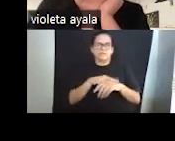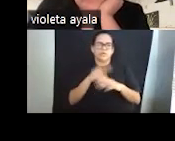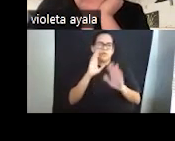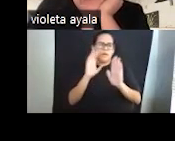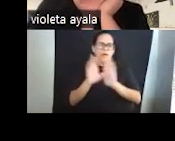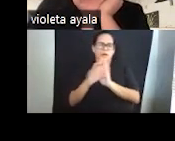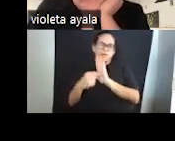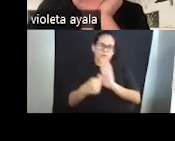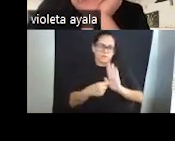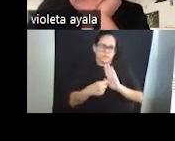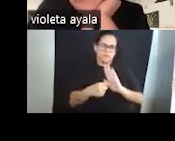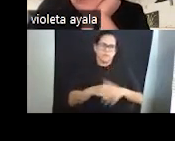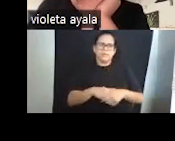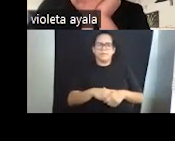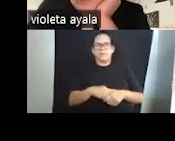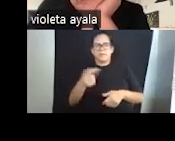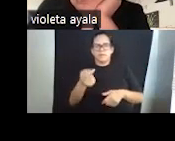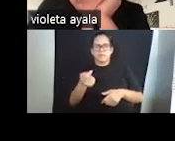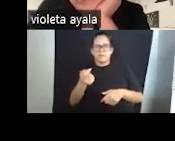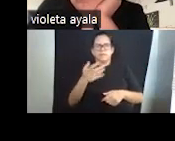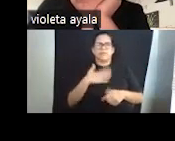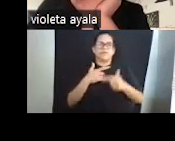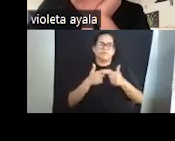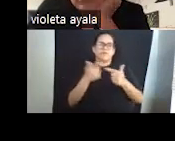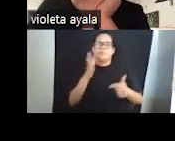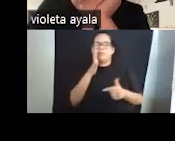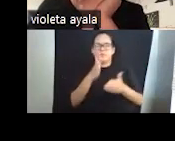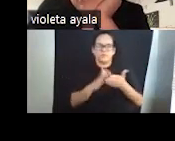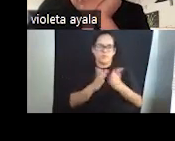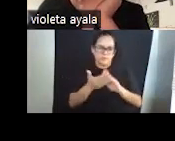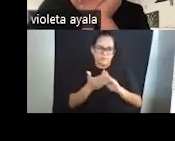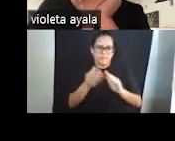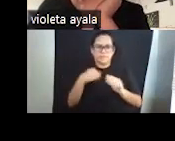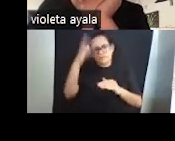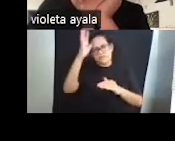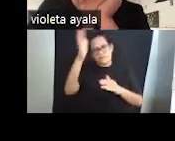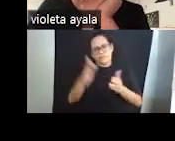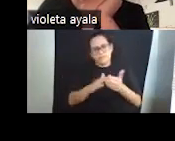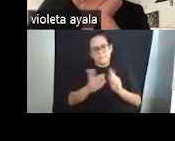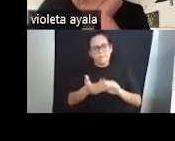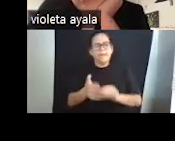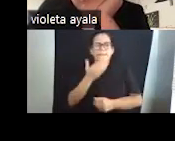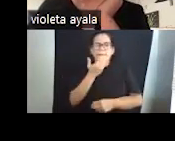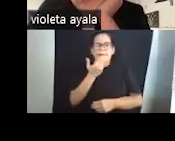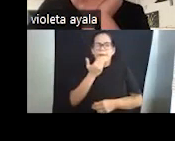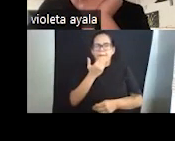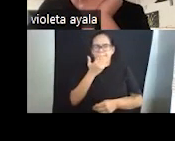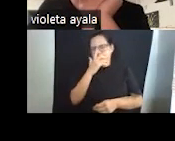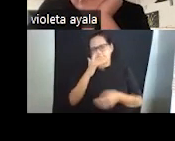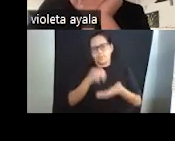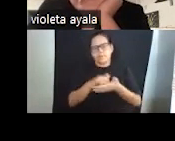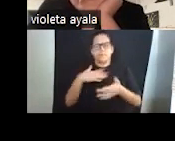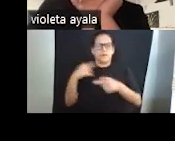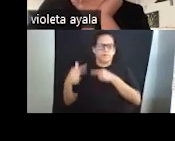Gazelle EO, and this was a little bit of my grandmother's town and my grandfather's town. So that's my